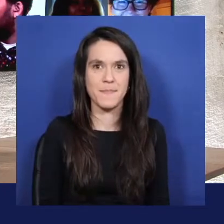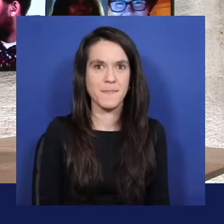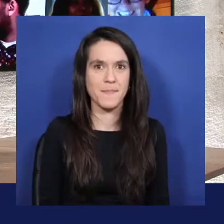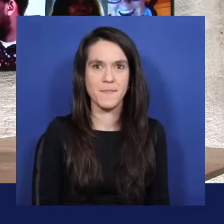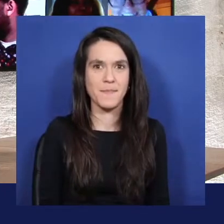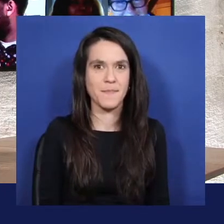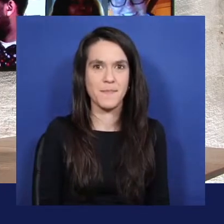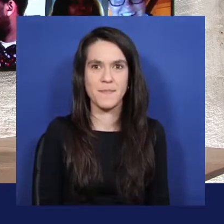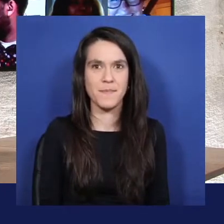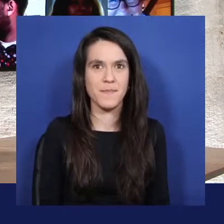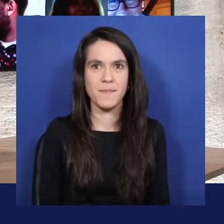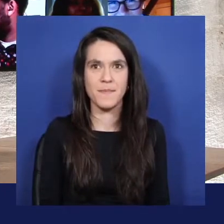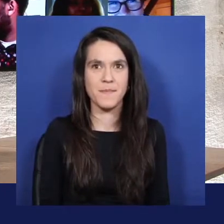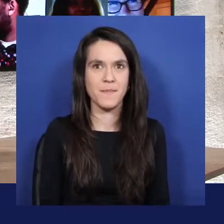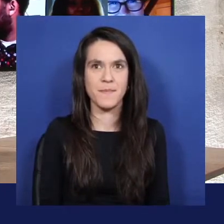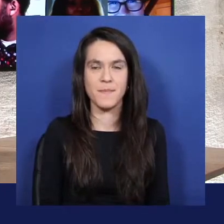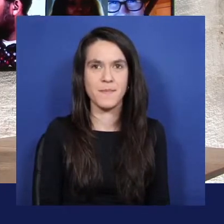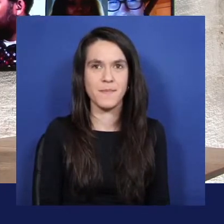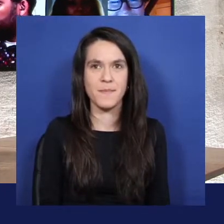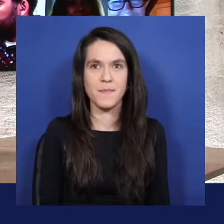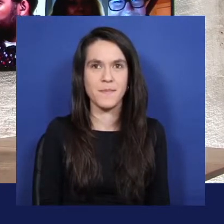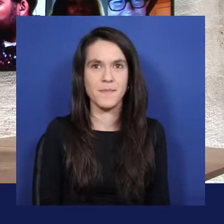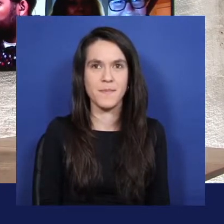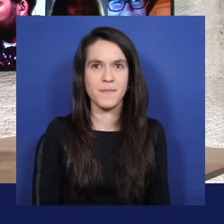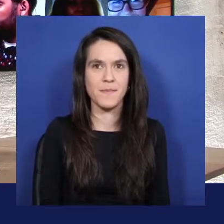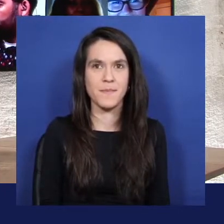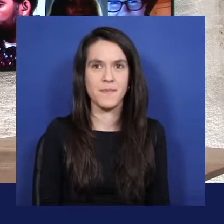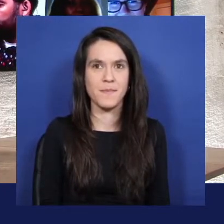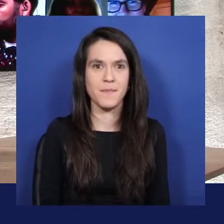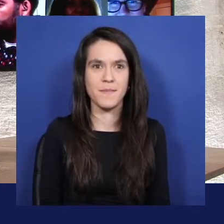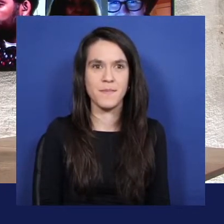It's not good, I think.